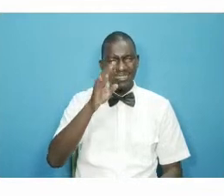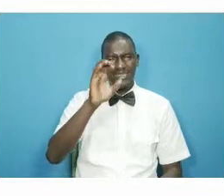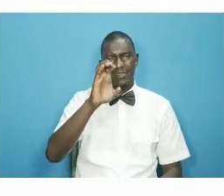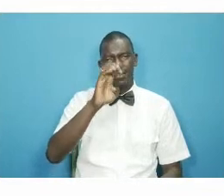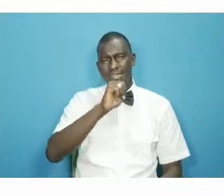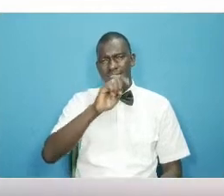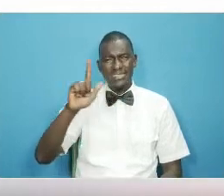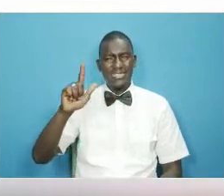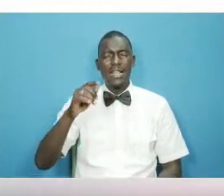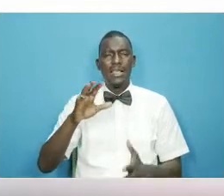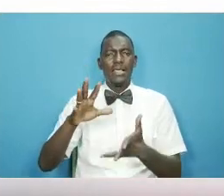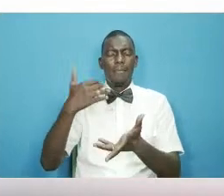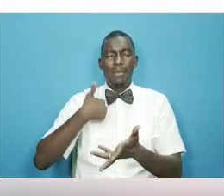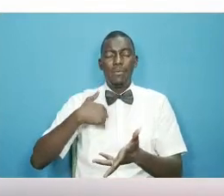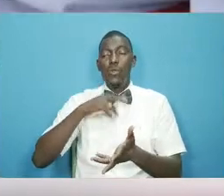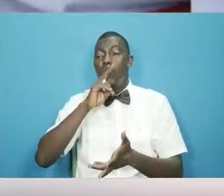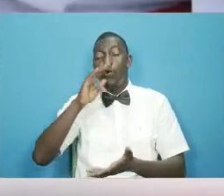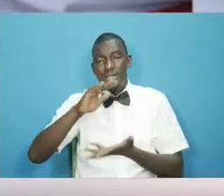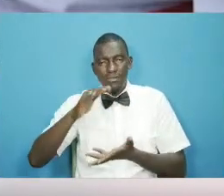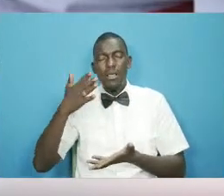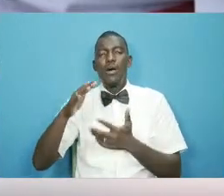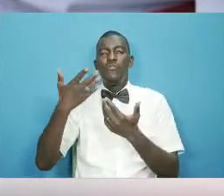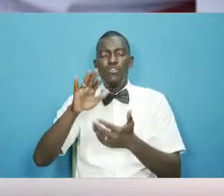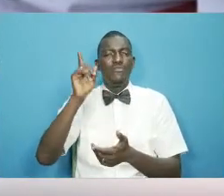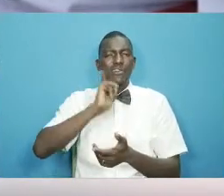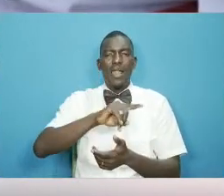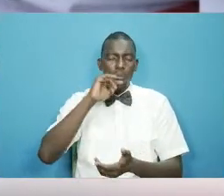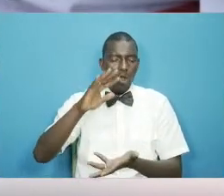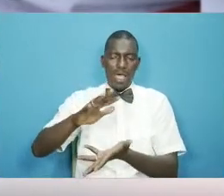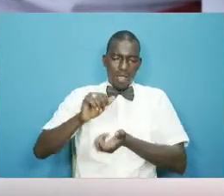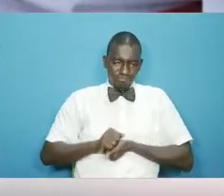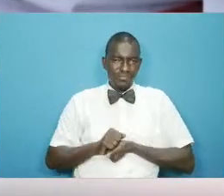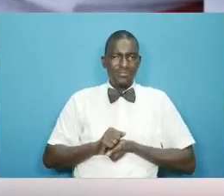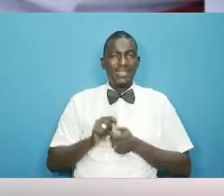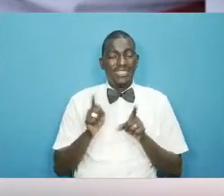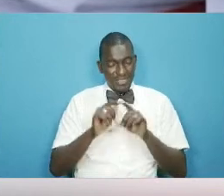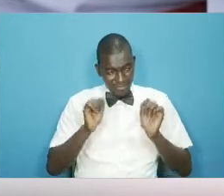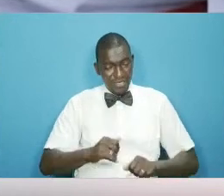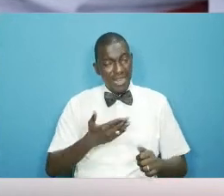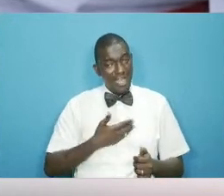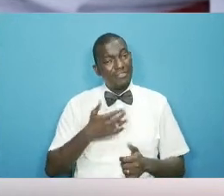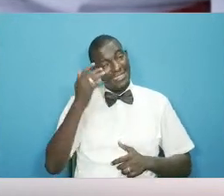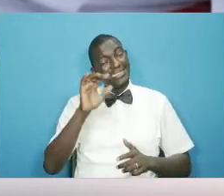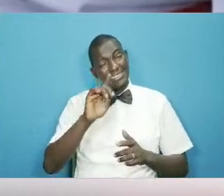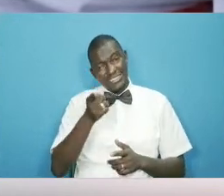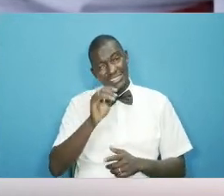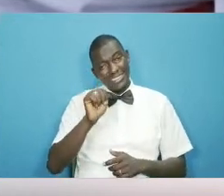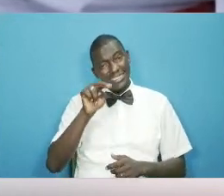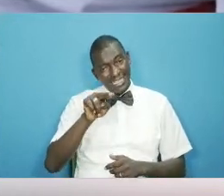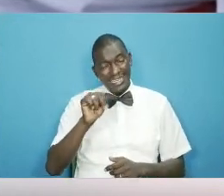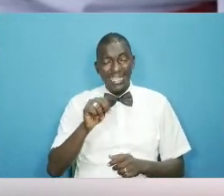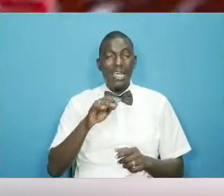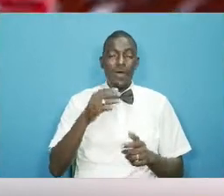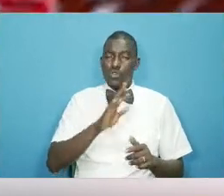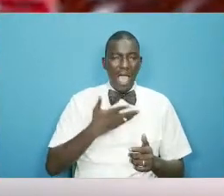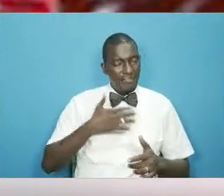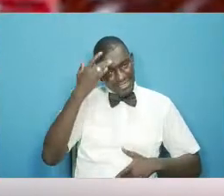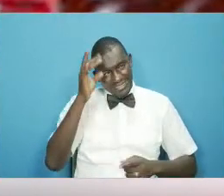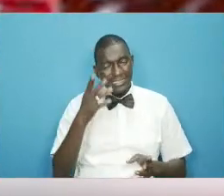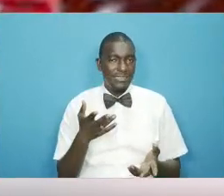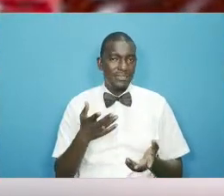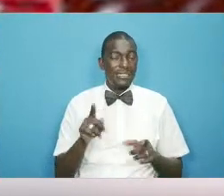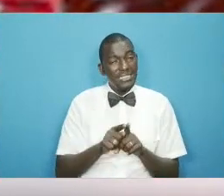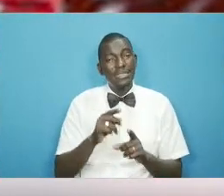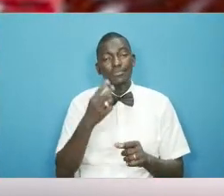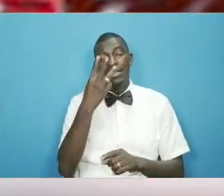gene. However, it's possible to carry the gene without having the disease. It is reported that nearly 300 babies are born